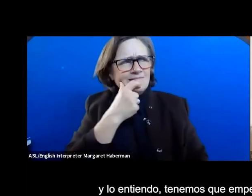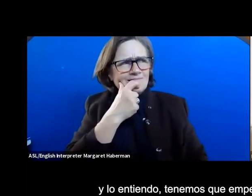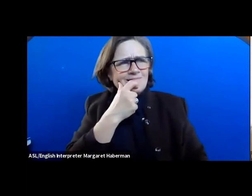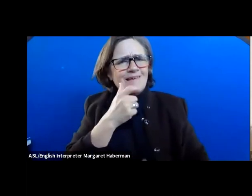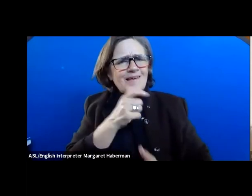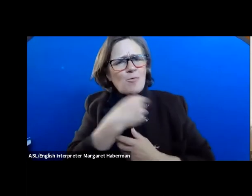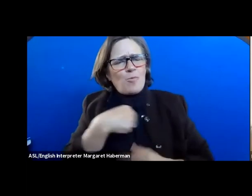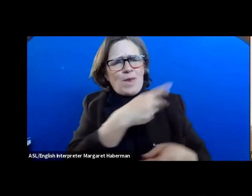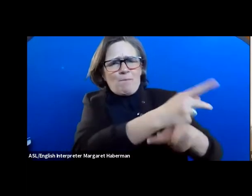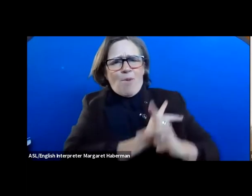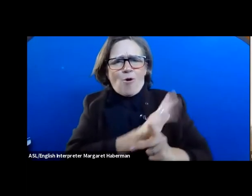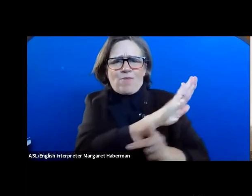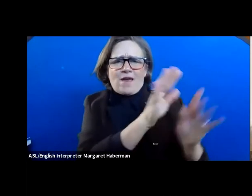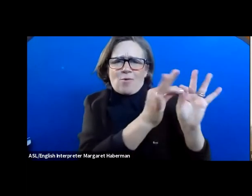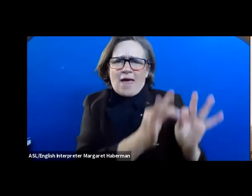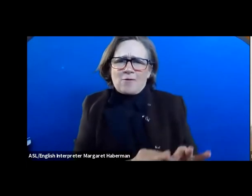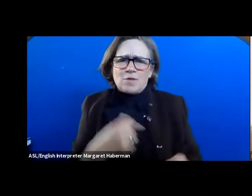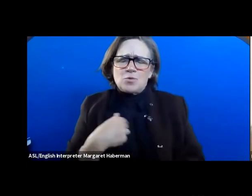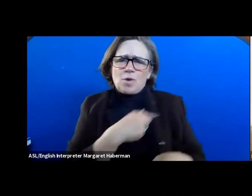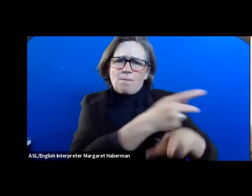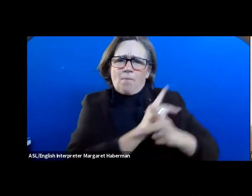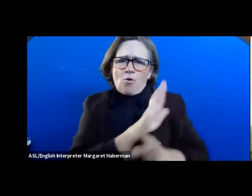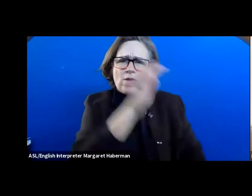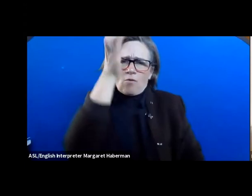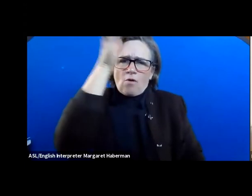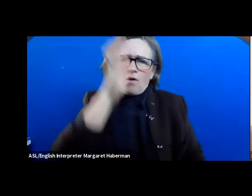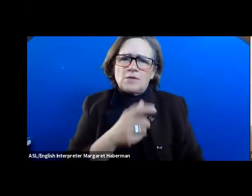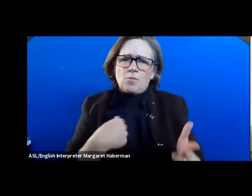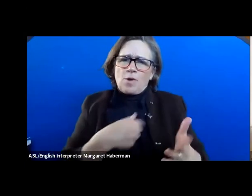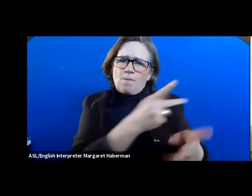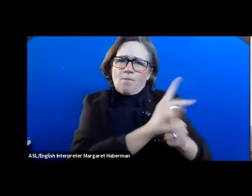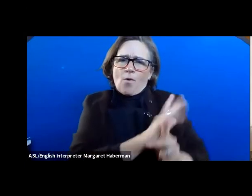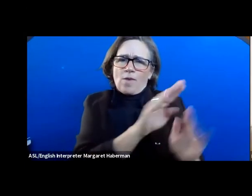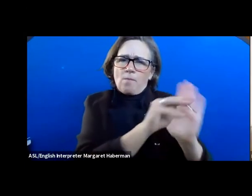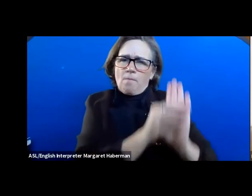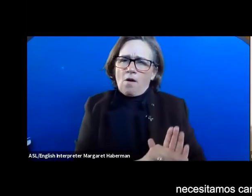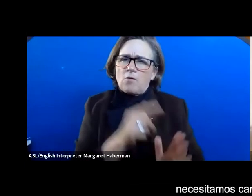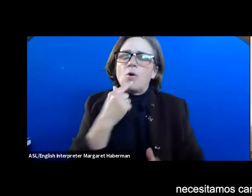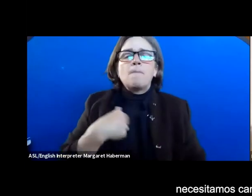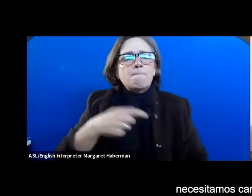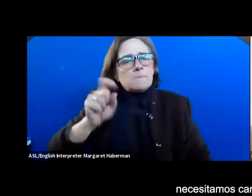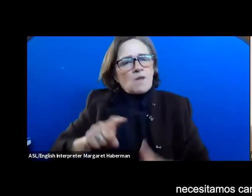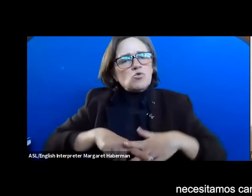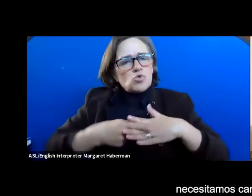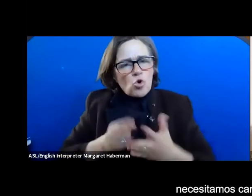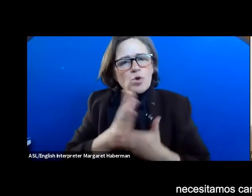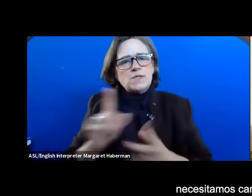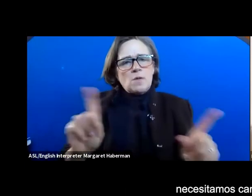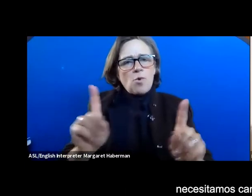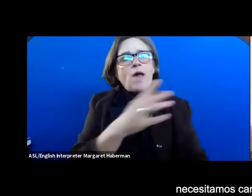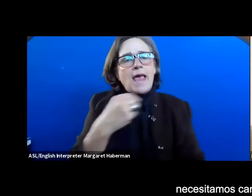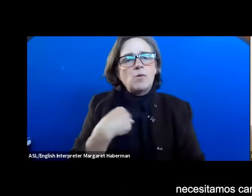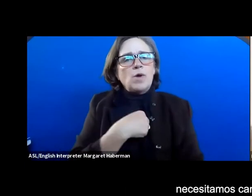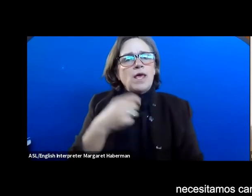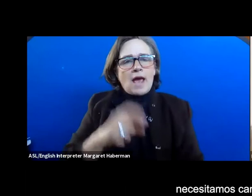we know. And we also need to accept that we need to change and